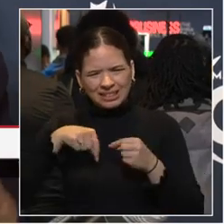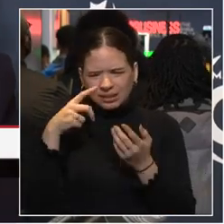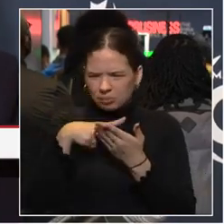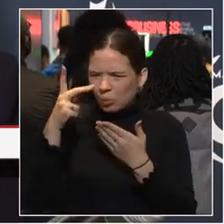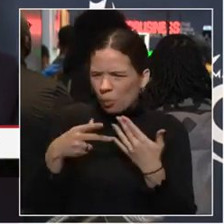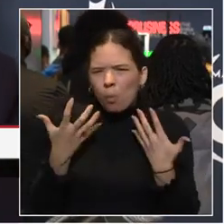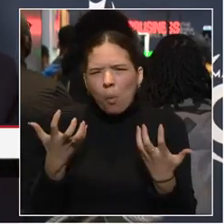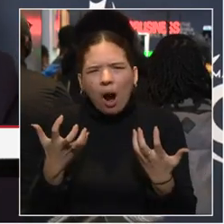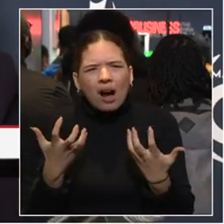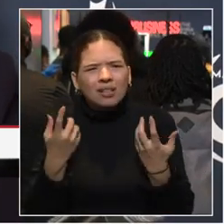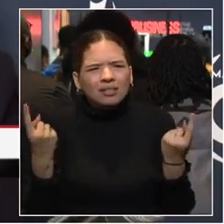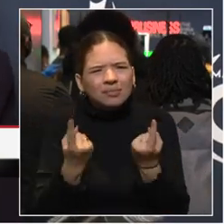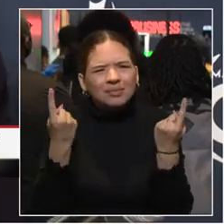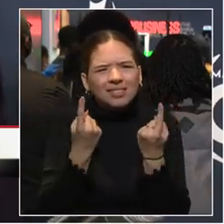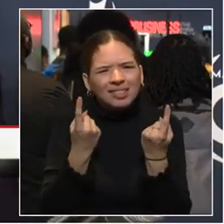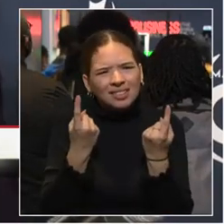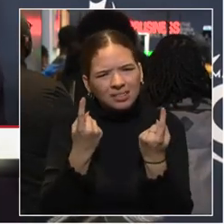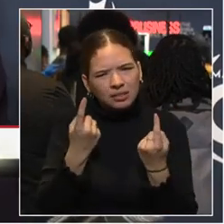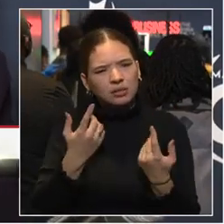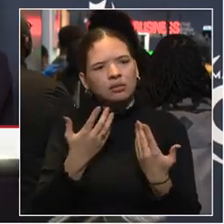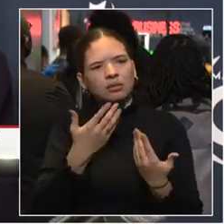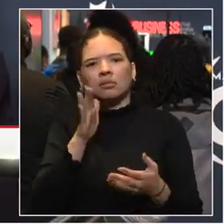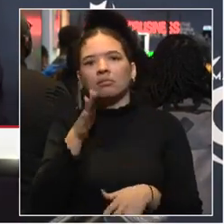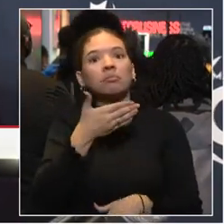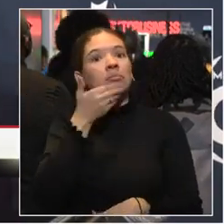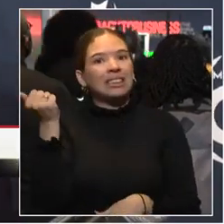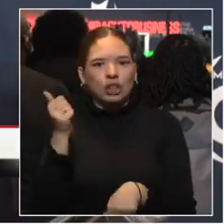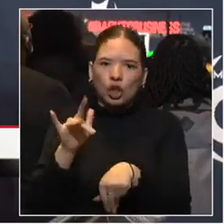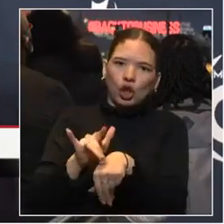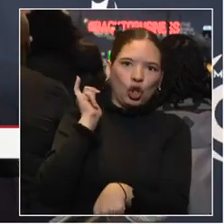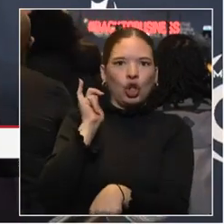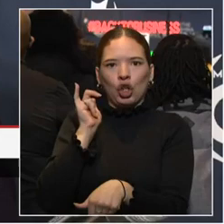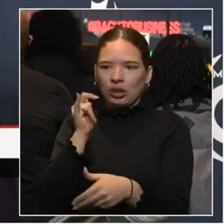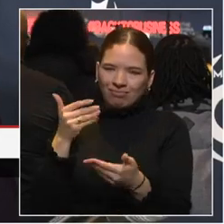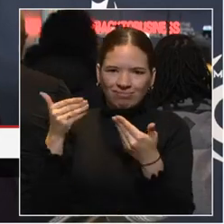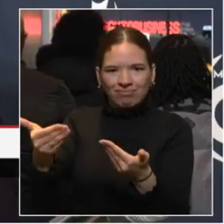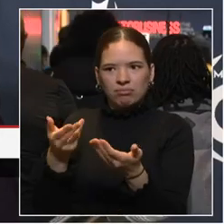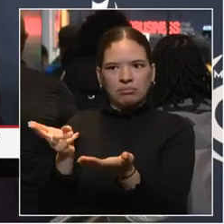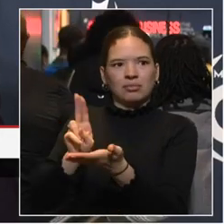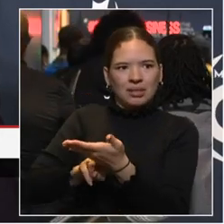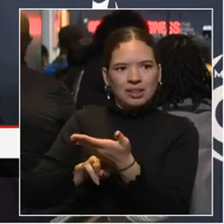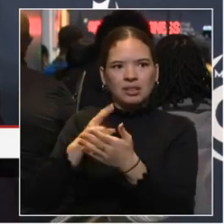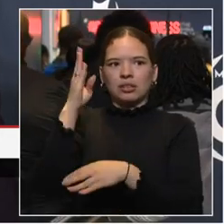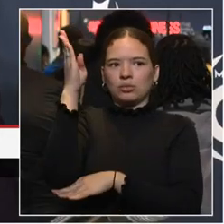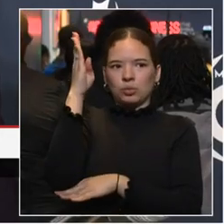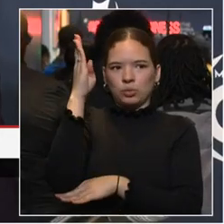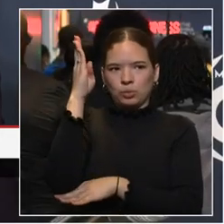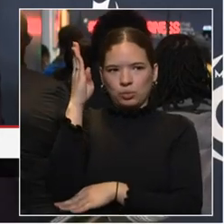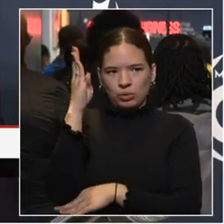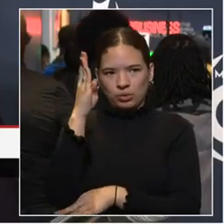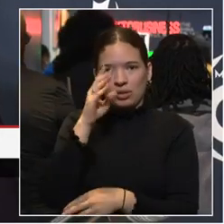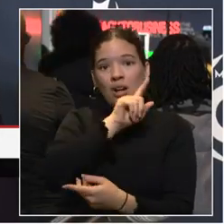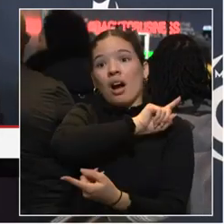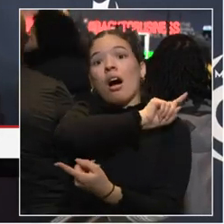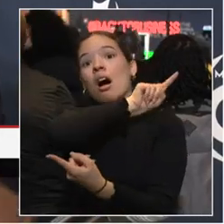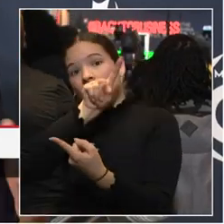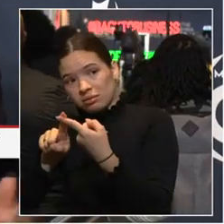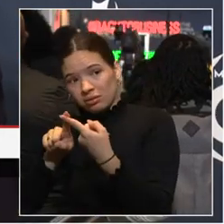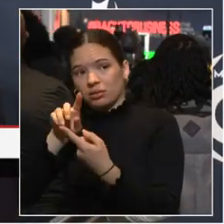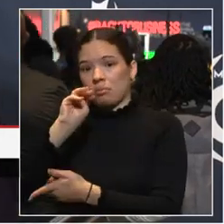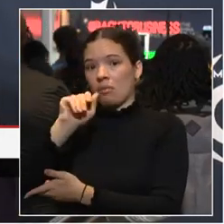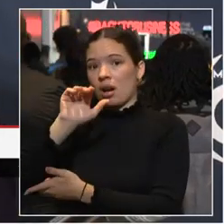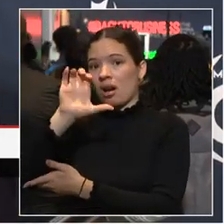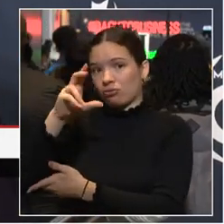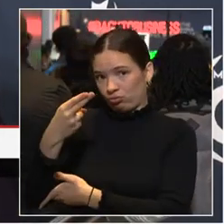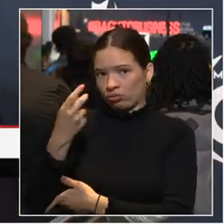at noon today, you can sign up, and you have until March 11th. And you heard the director say, don't wait